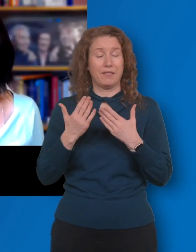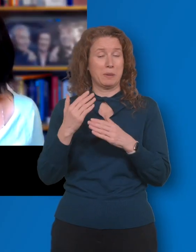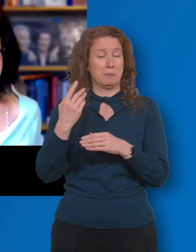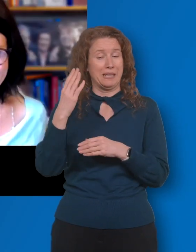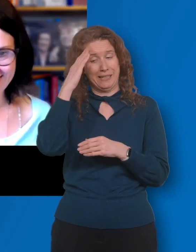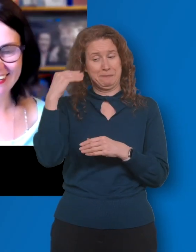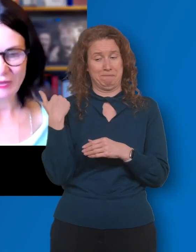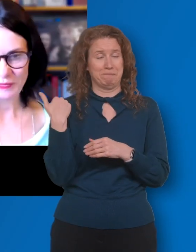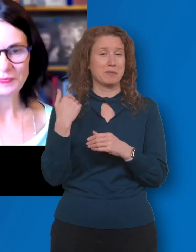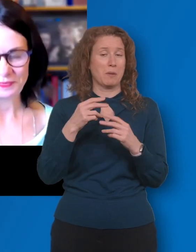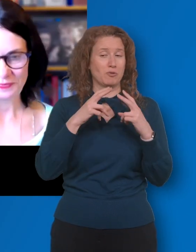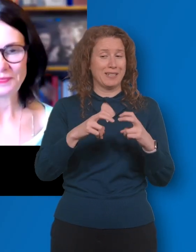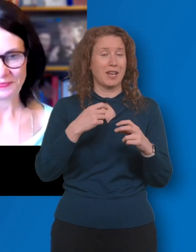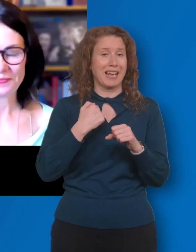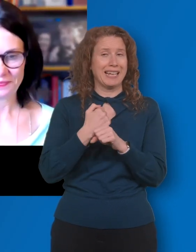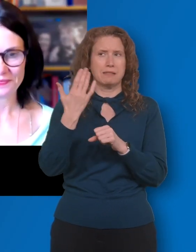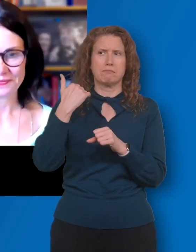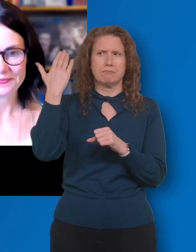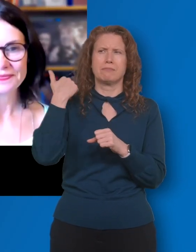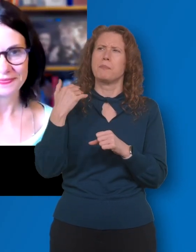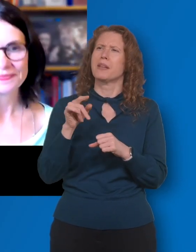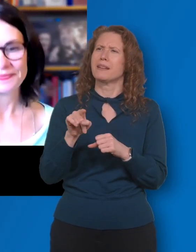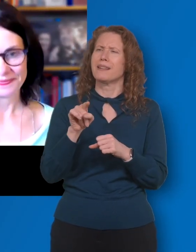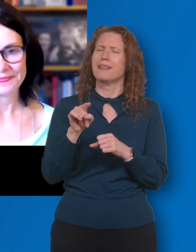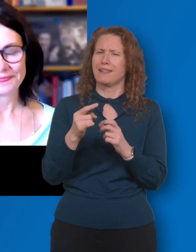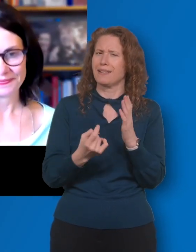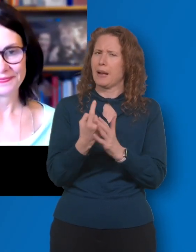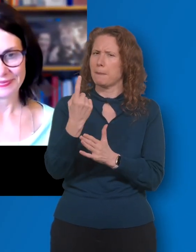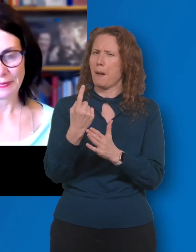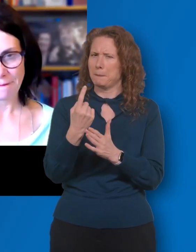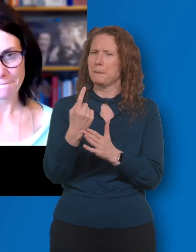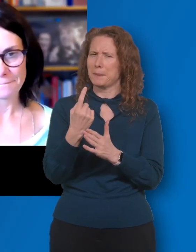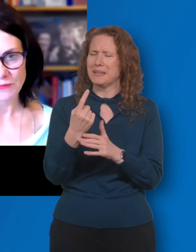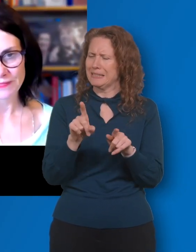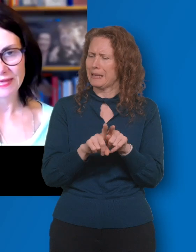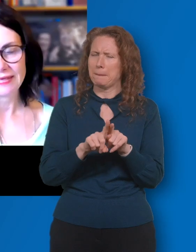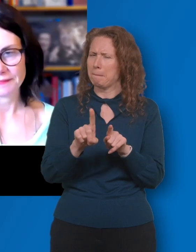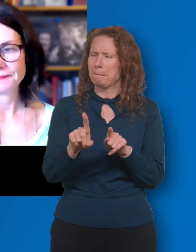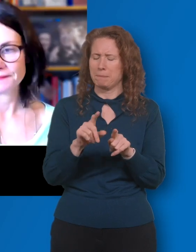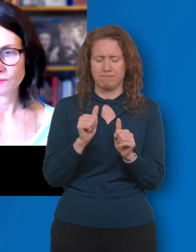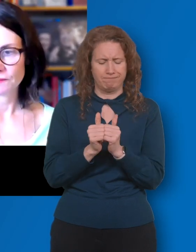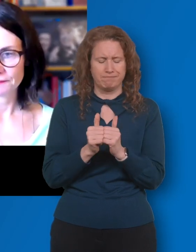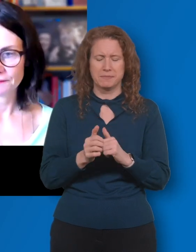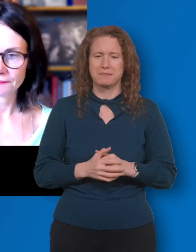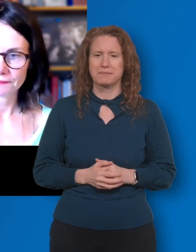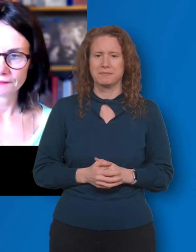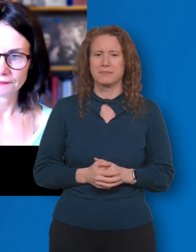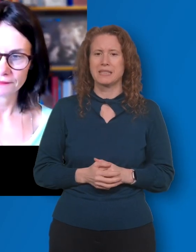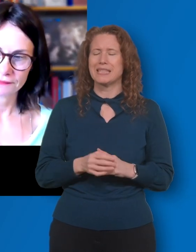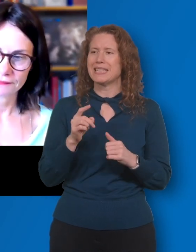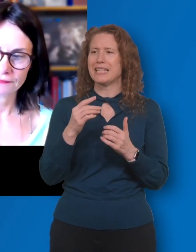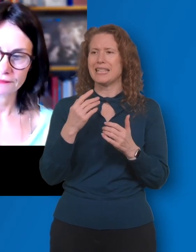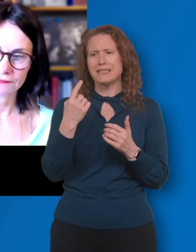I did quite a few years ago now, and that was very much one of the things that came from that as well. Totally concur with you. It's part of somebody's job,